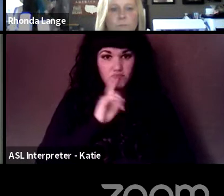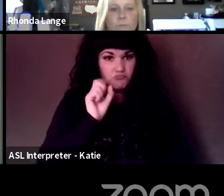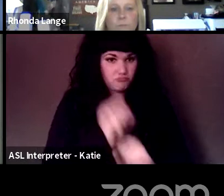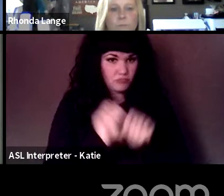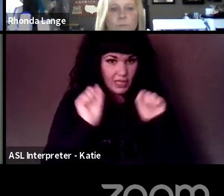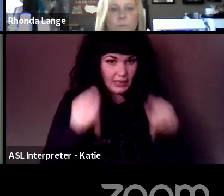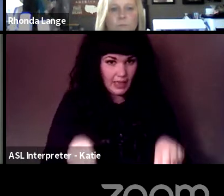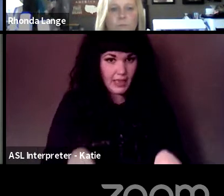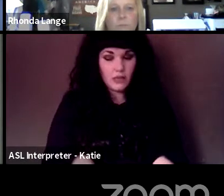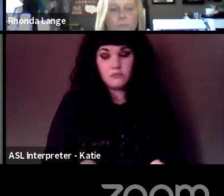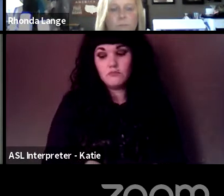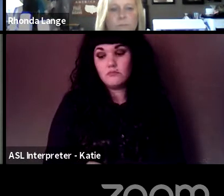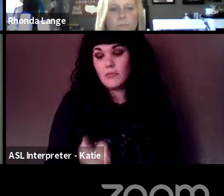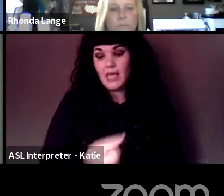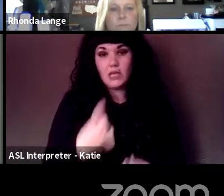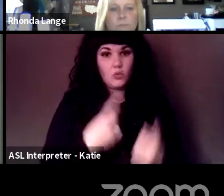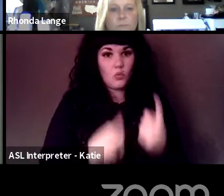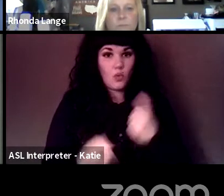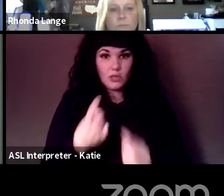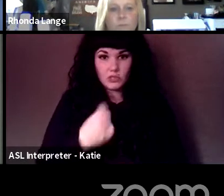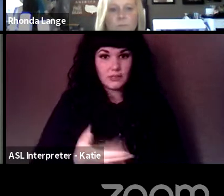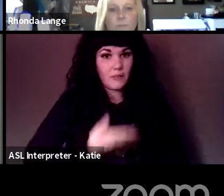If you have questions, I'm happy to answer them.